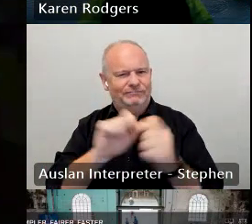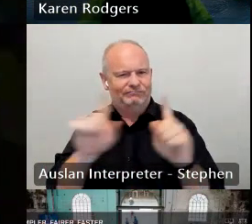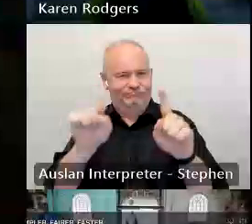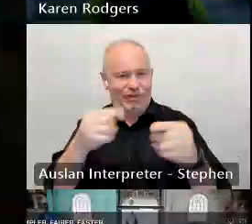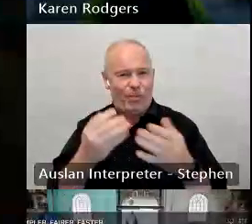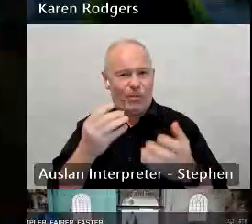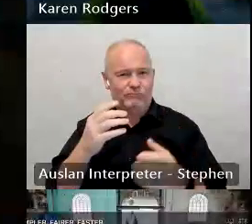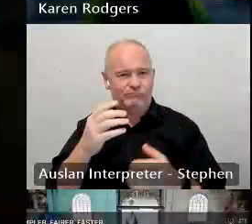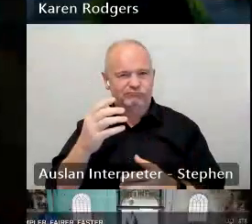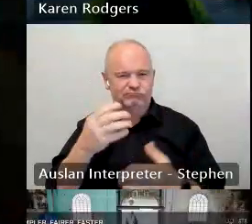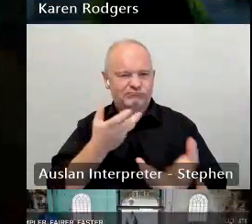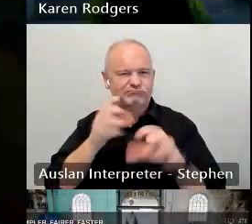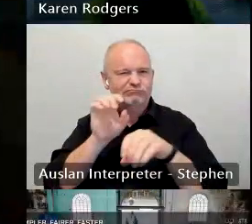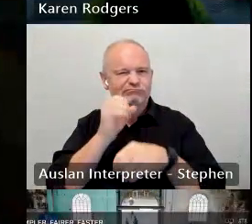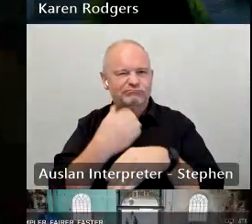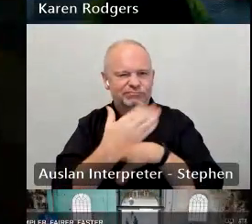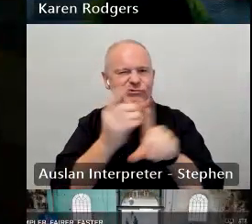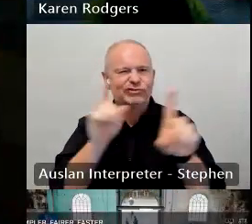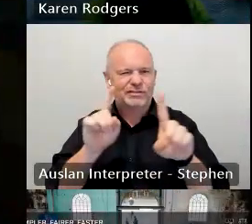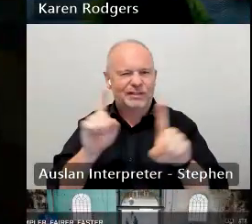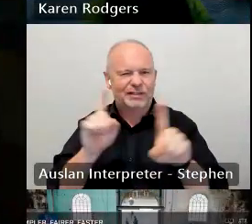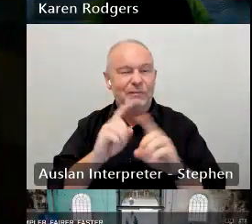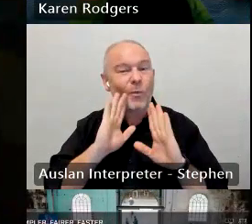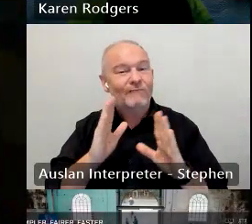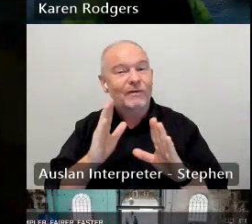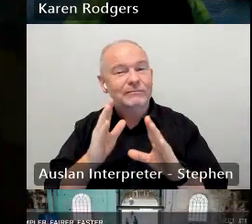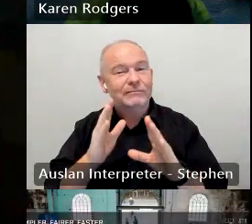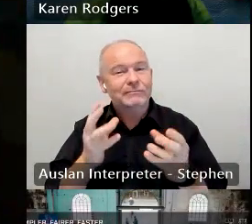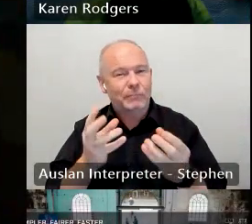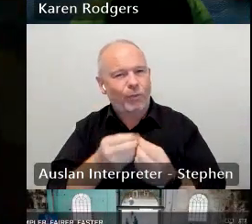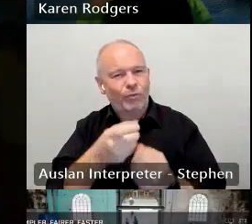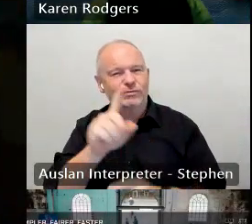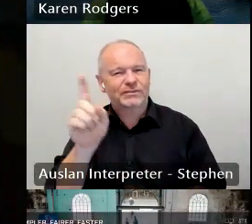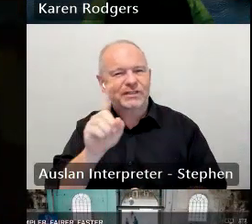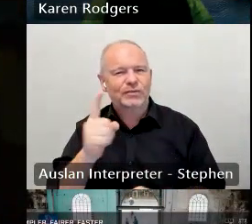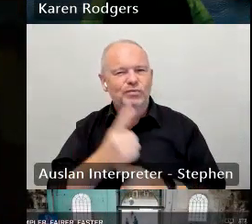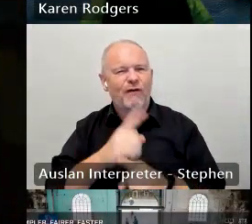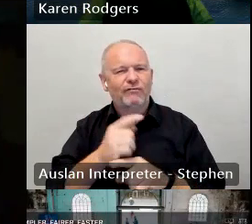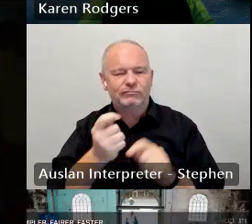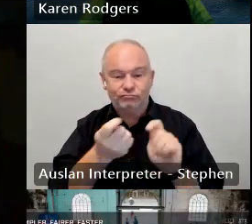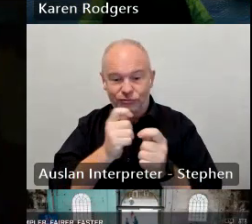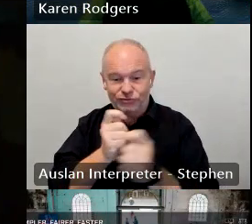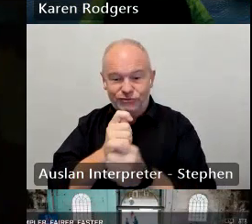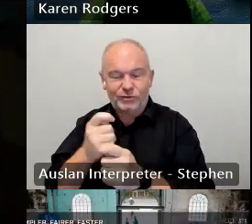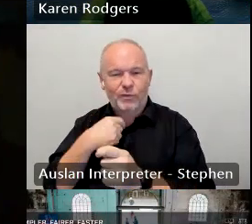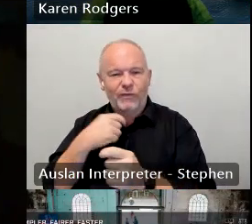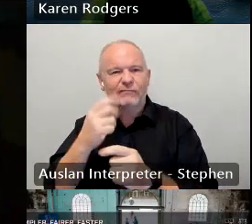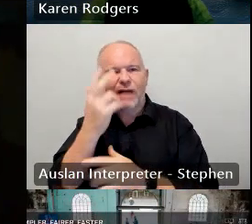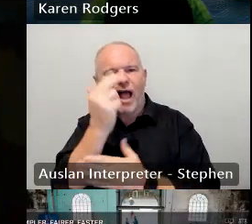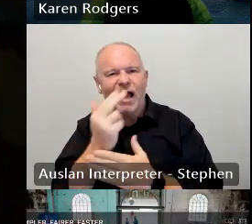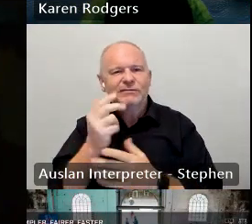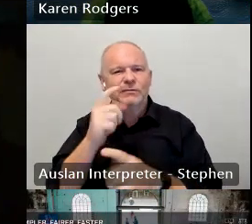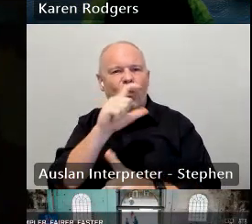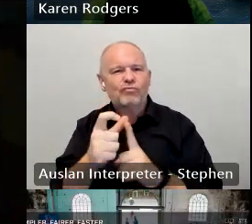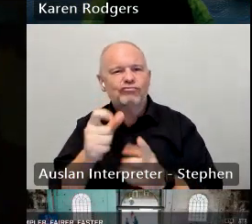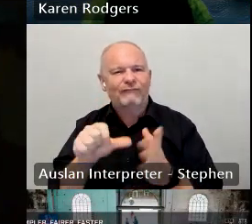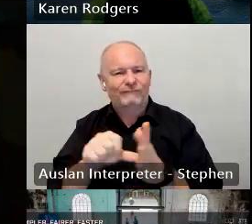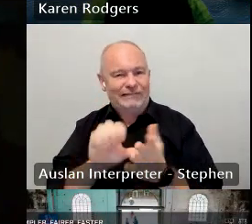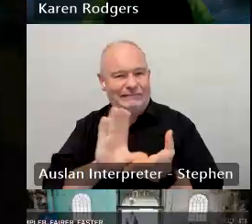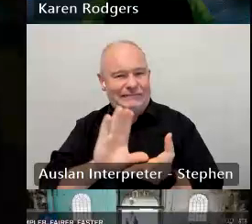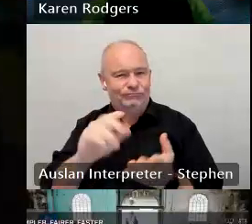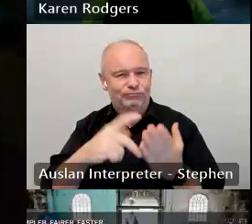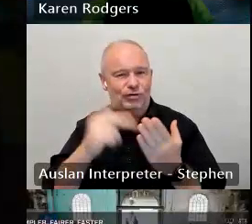It's wonderful to meet with you today to discuss the transformative changes that we're making to our arts and cultural funding program.